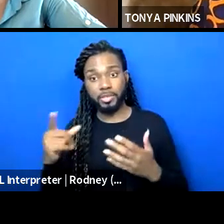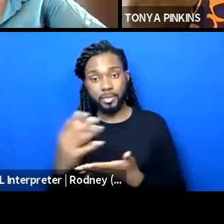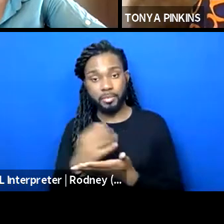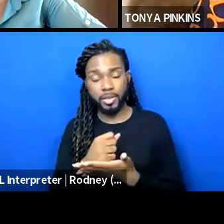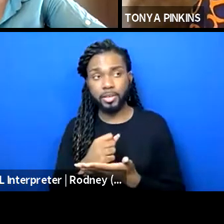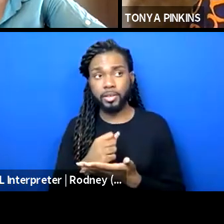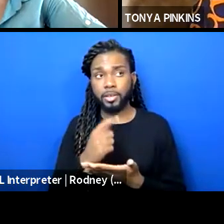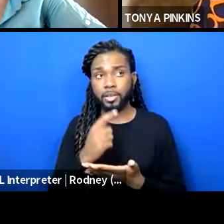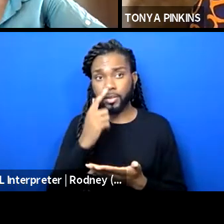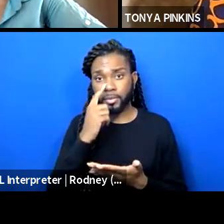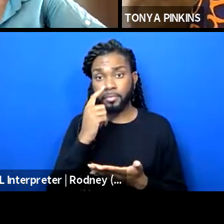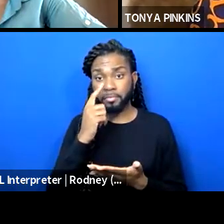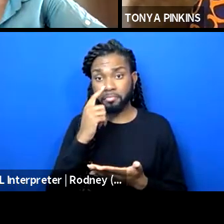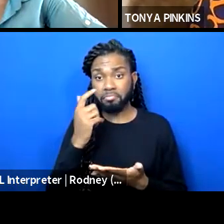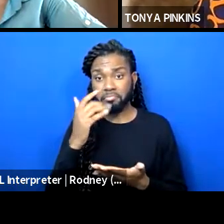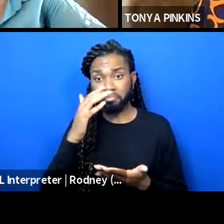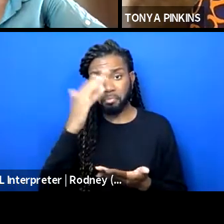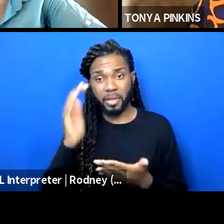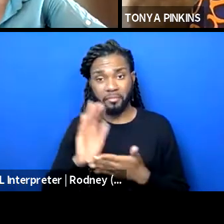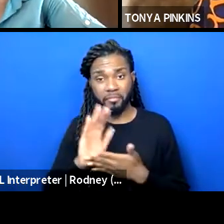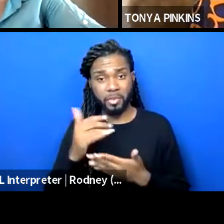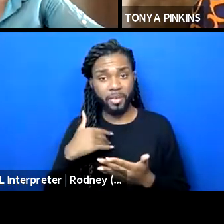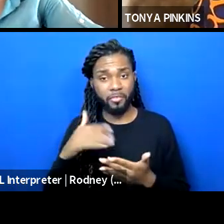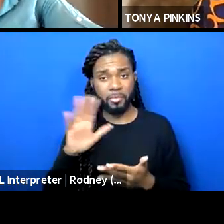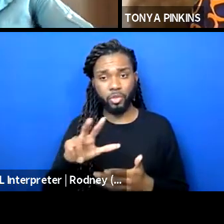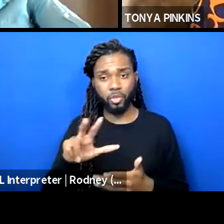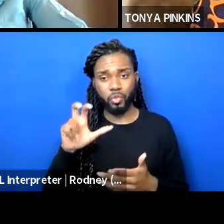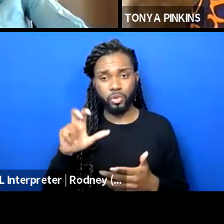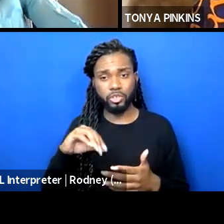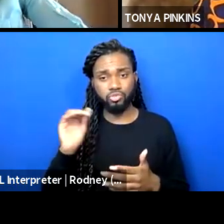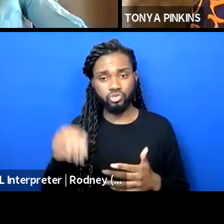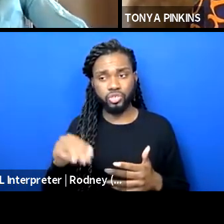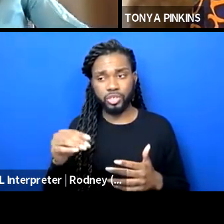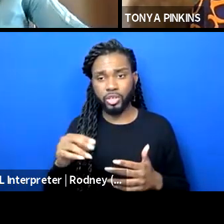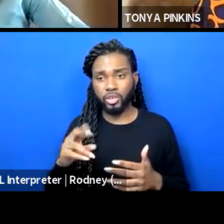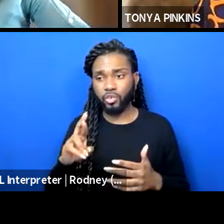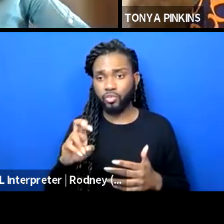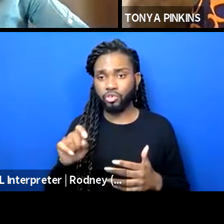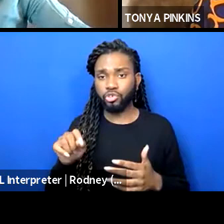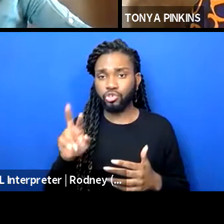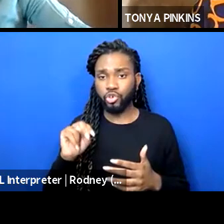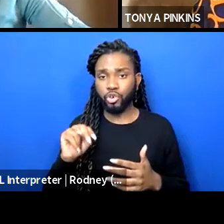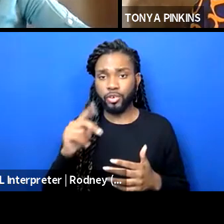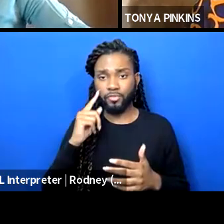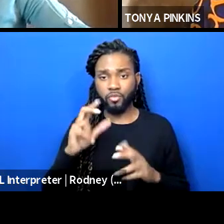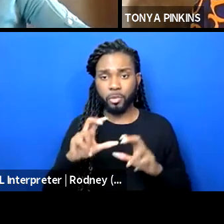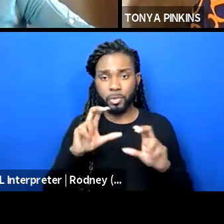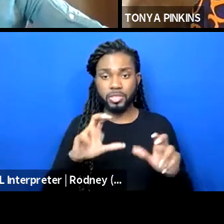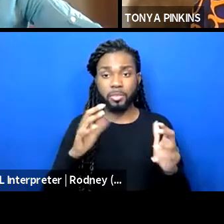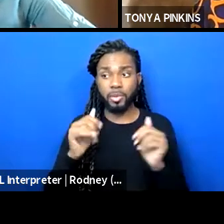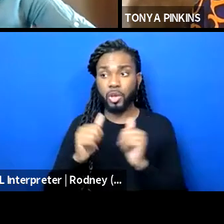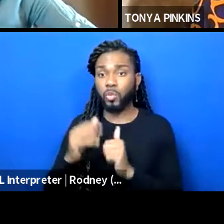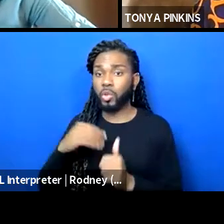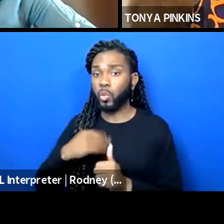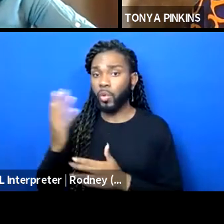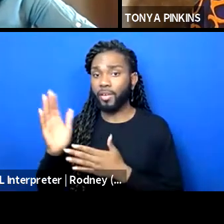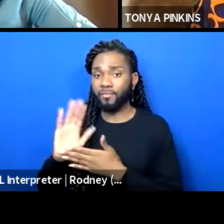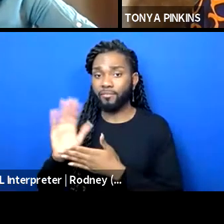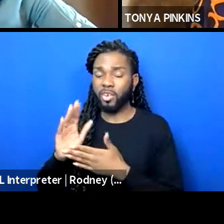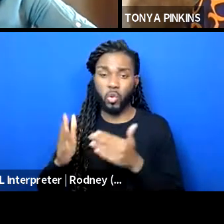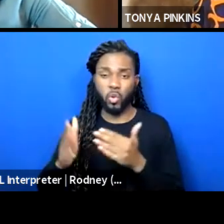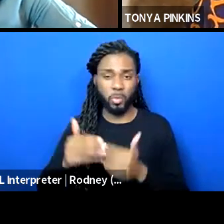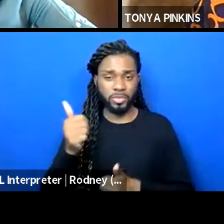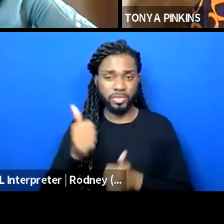Black films have like a 300% return on investment compared to predominantly white films almost every